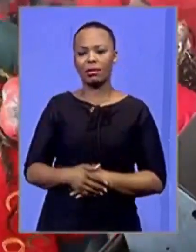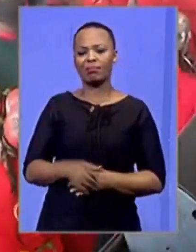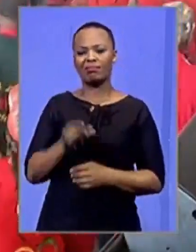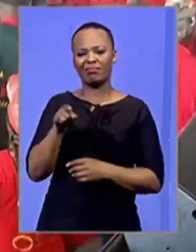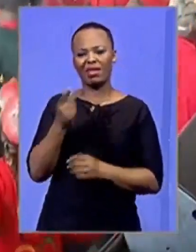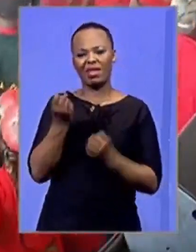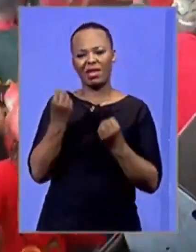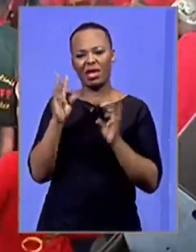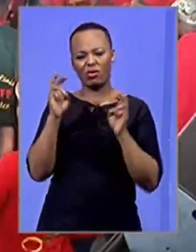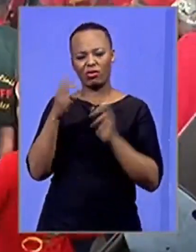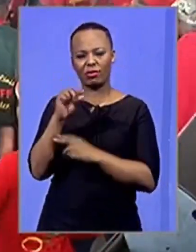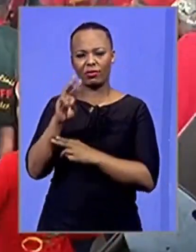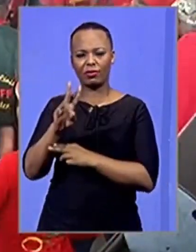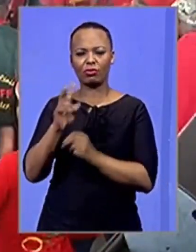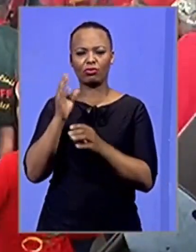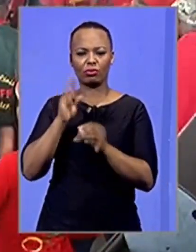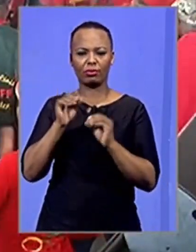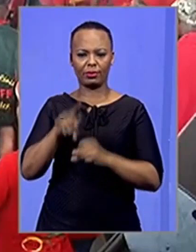maqulwana.